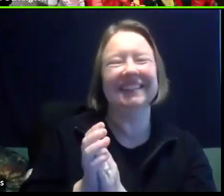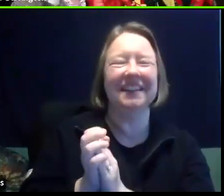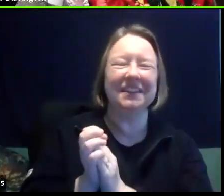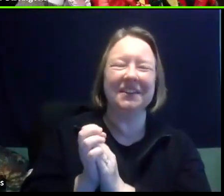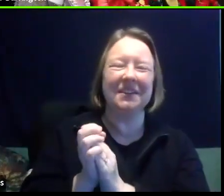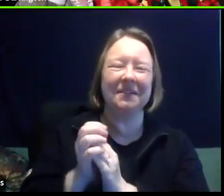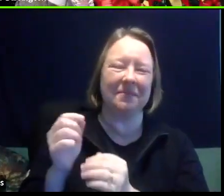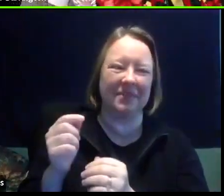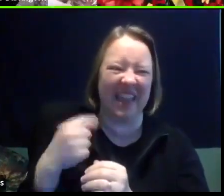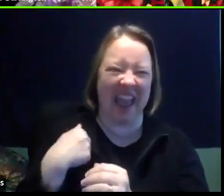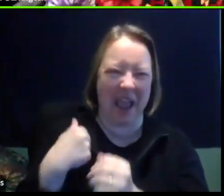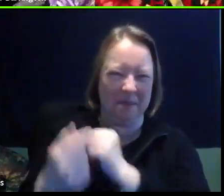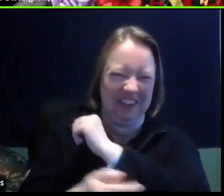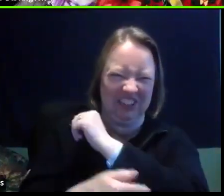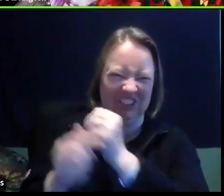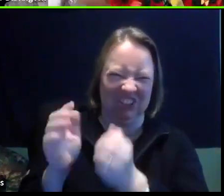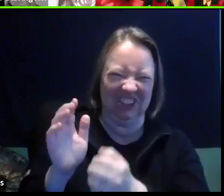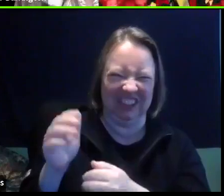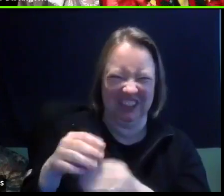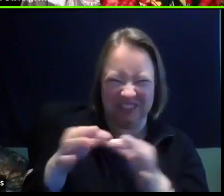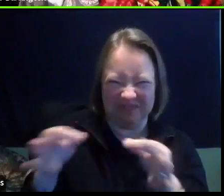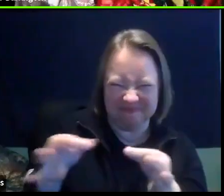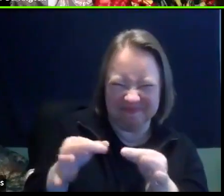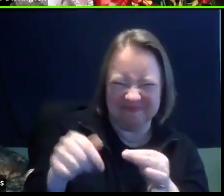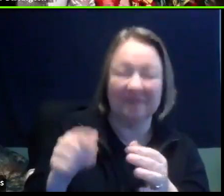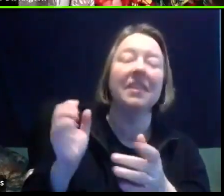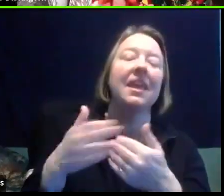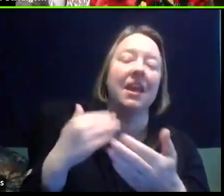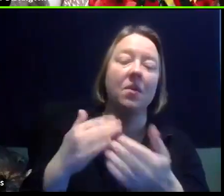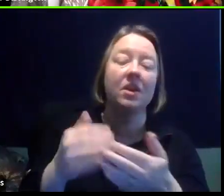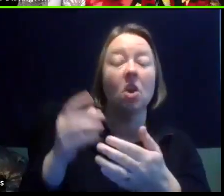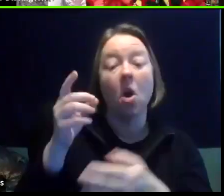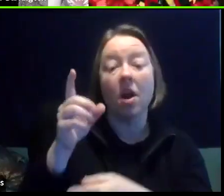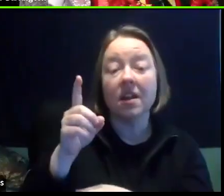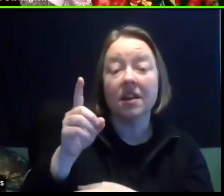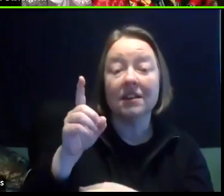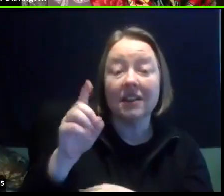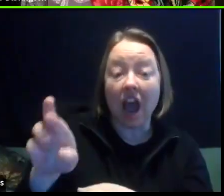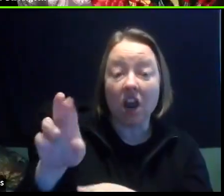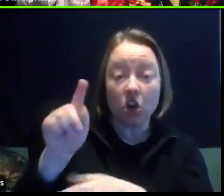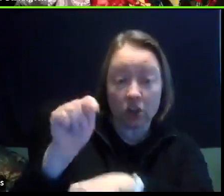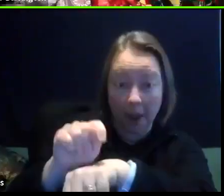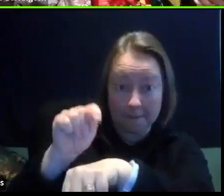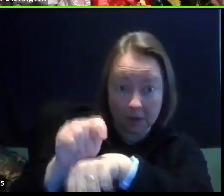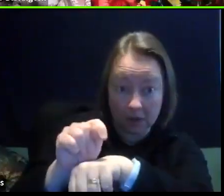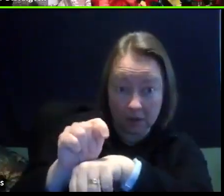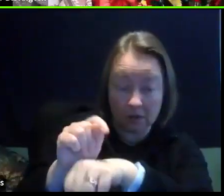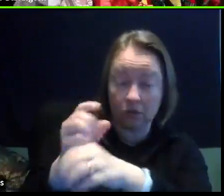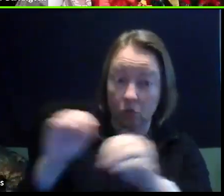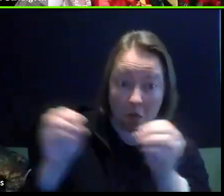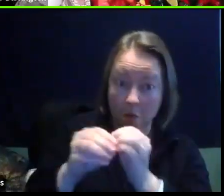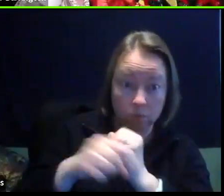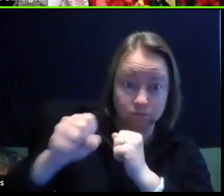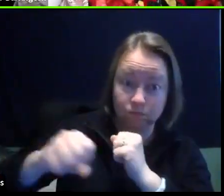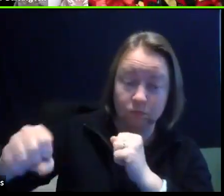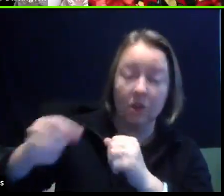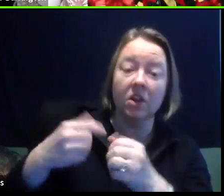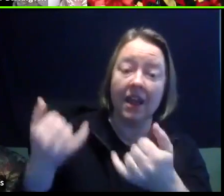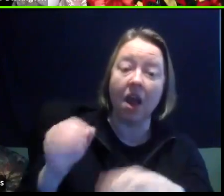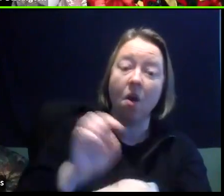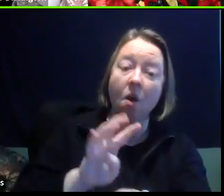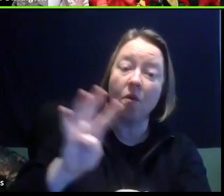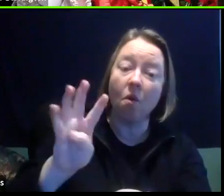Yeah, my little cheat sheet down there. Anyway, so Dr. Temple, without further ado, it's